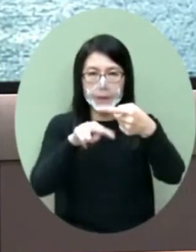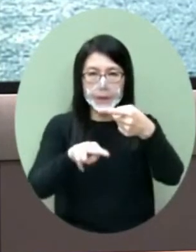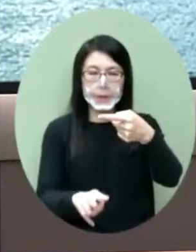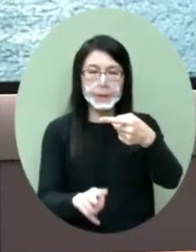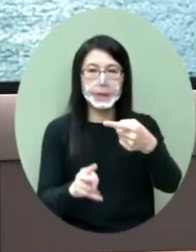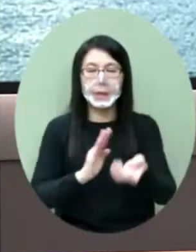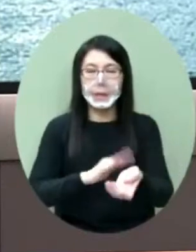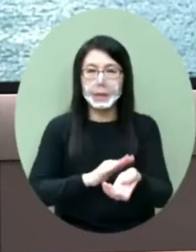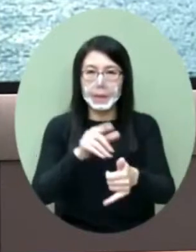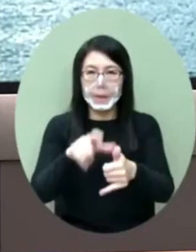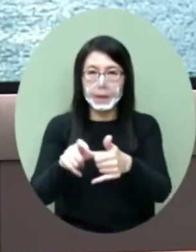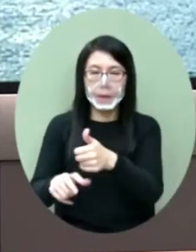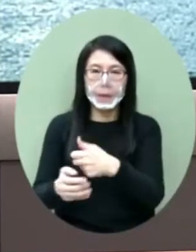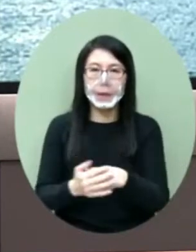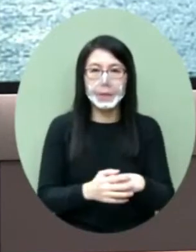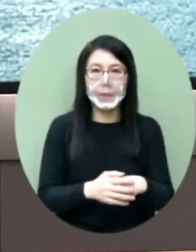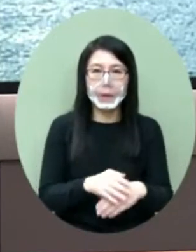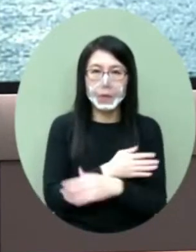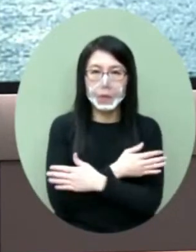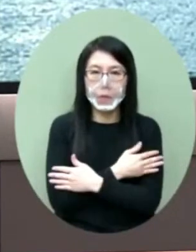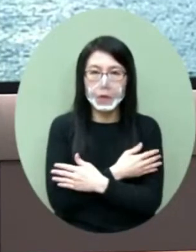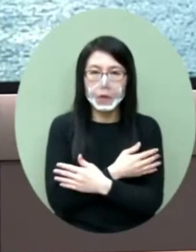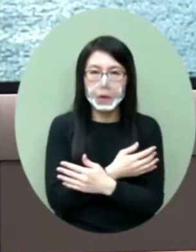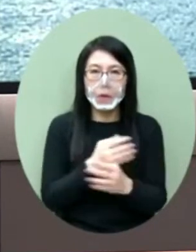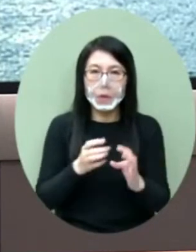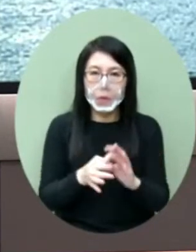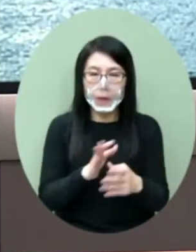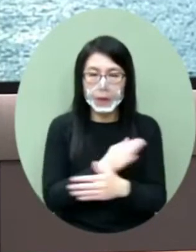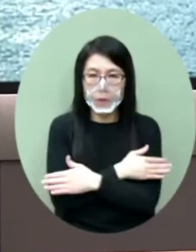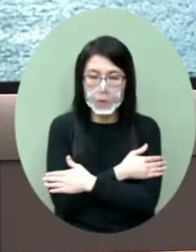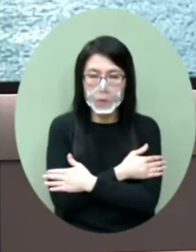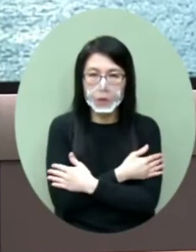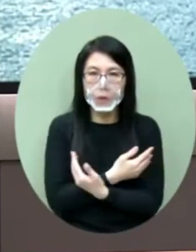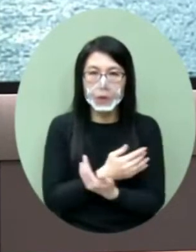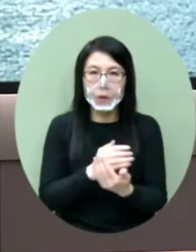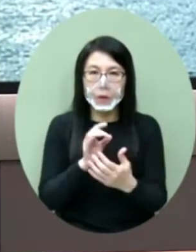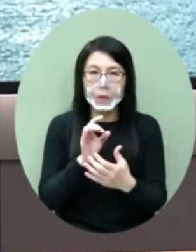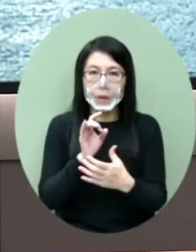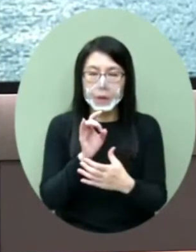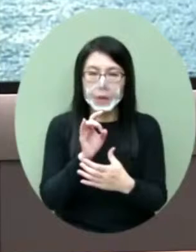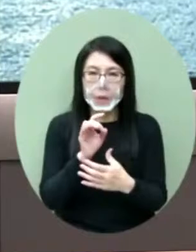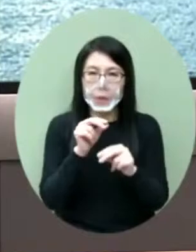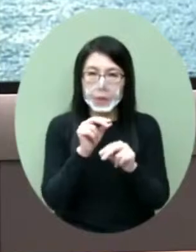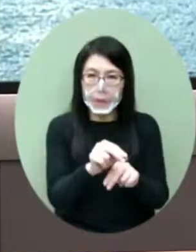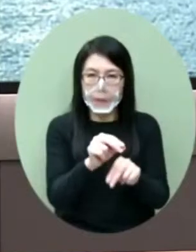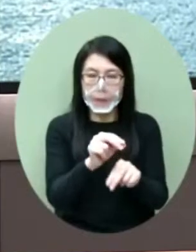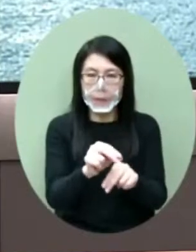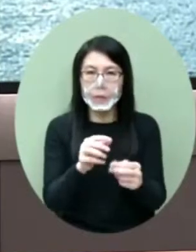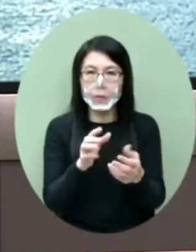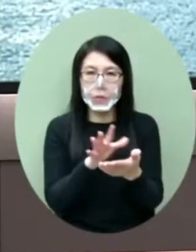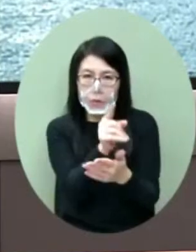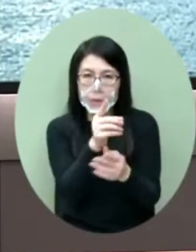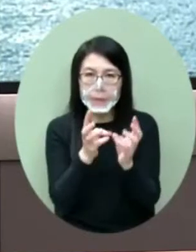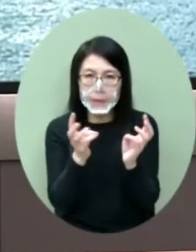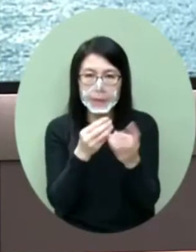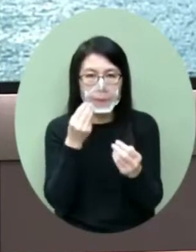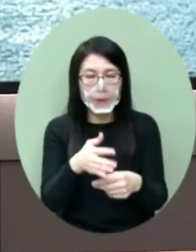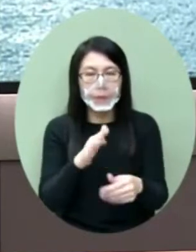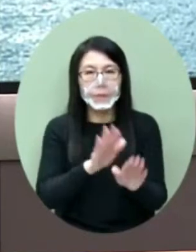consultations. 12,000 sessions were referred to us using the caring appointment system.